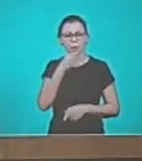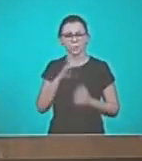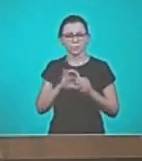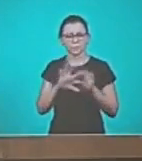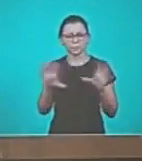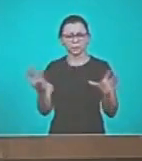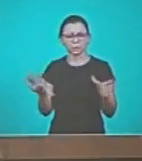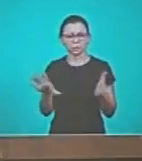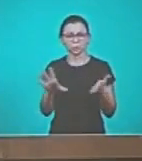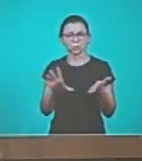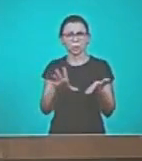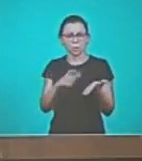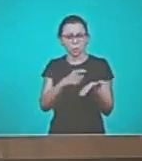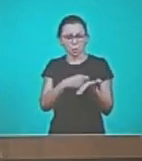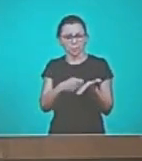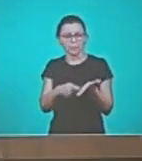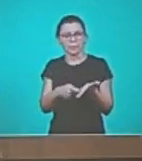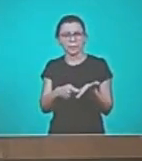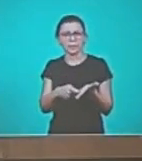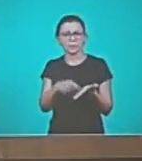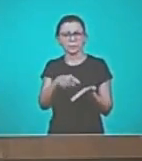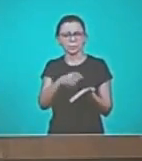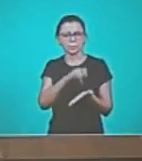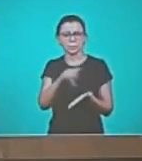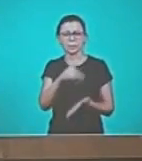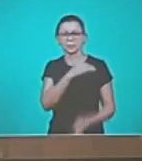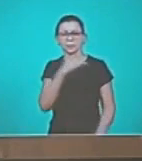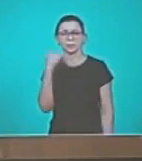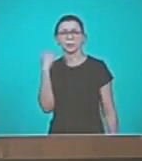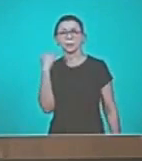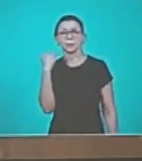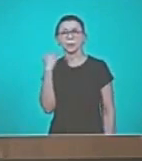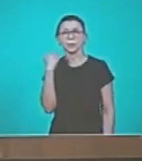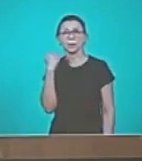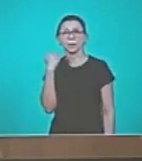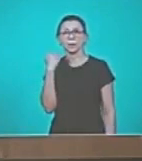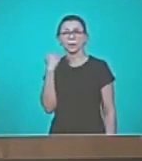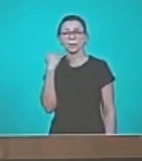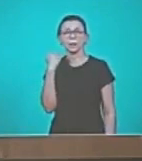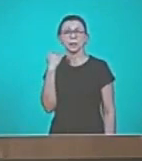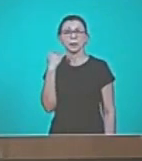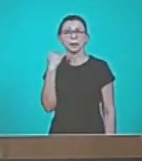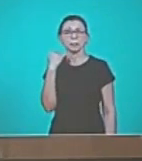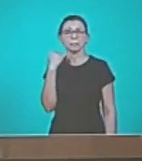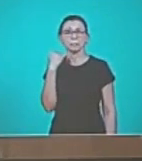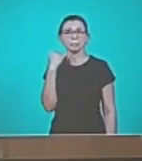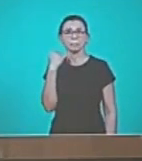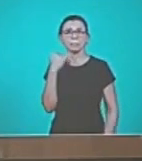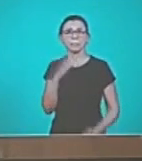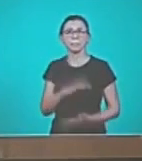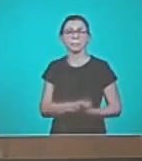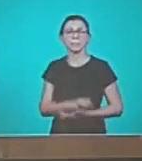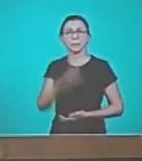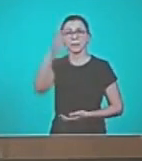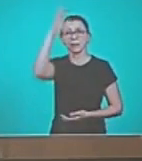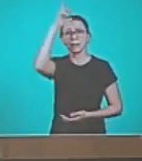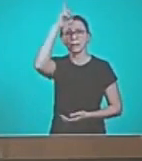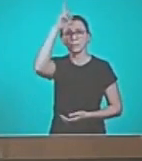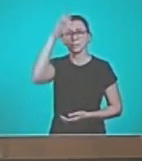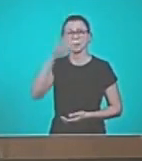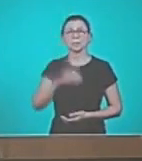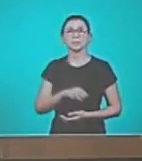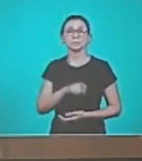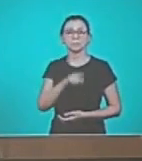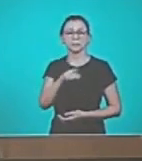writing, saying that he was going to depart, but he was praying for Munich, for Munich as a